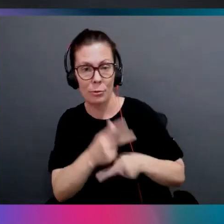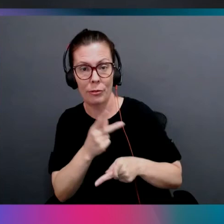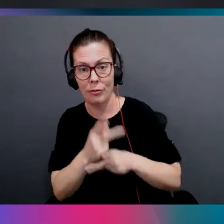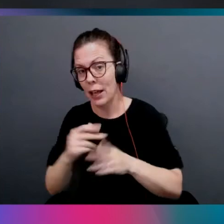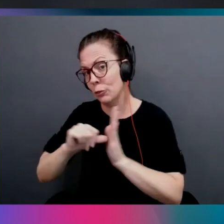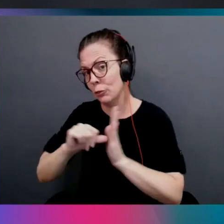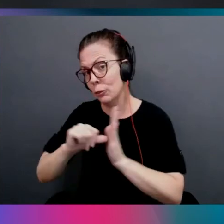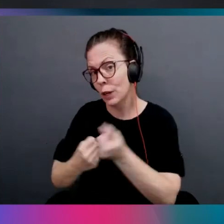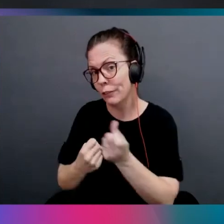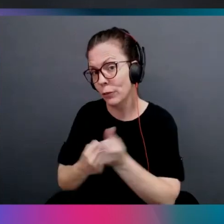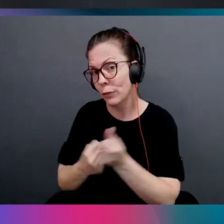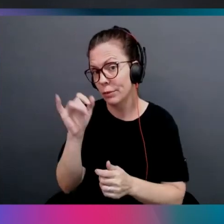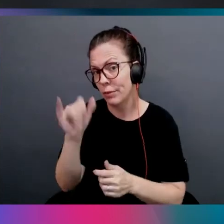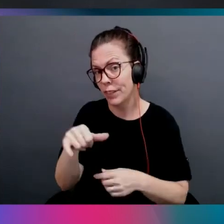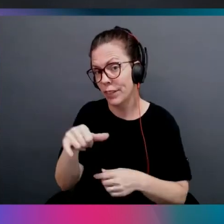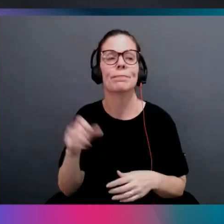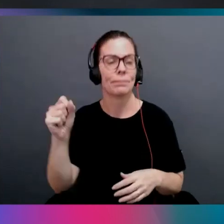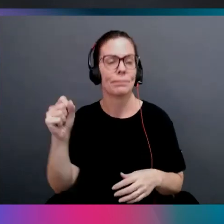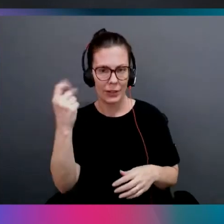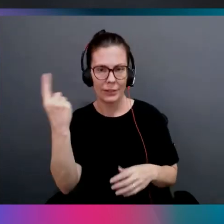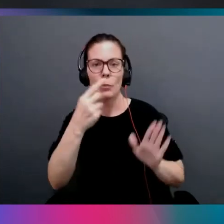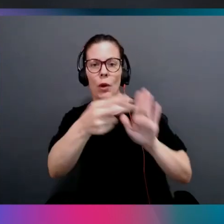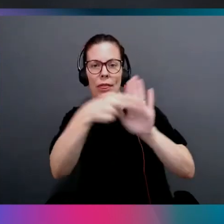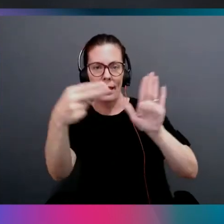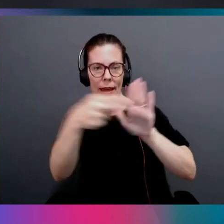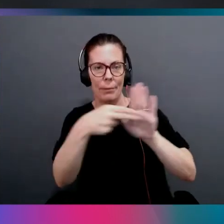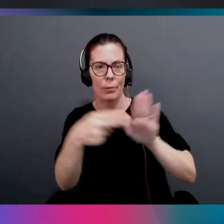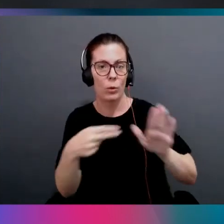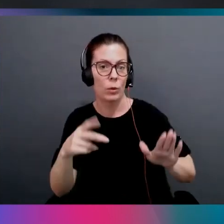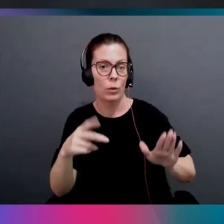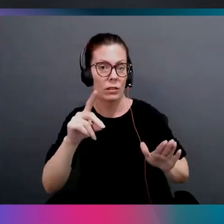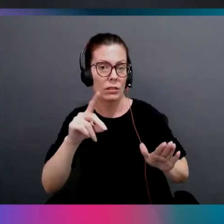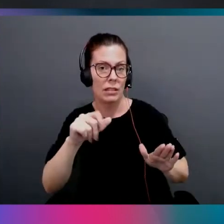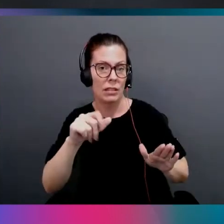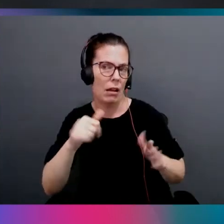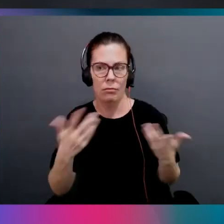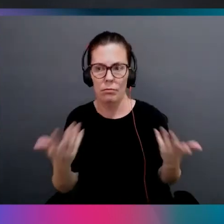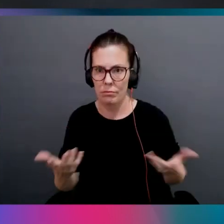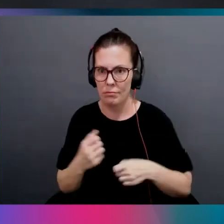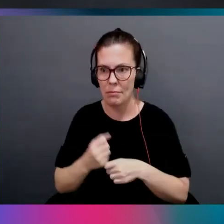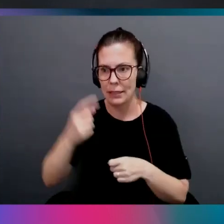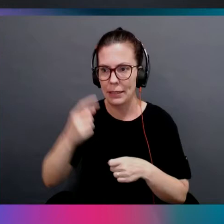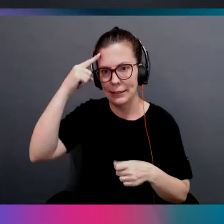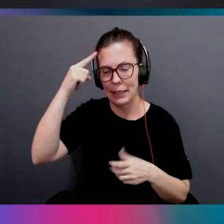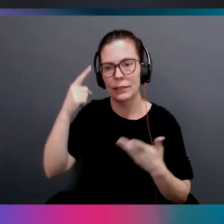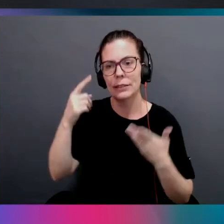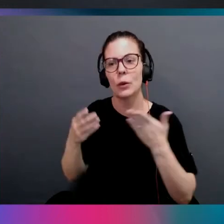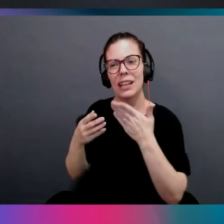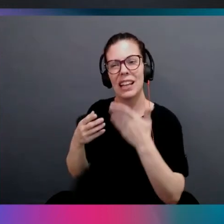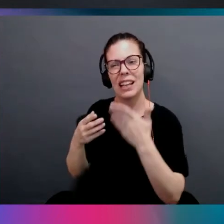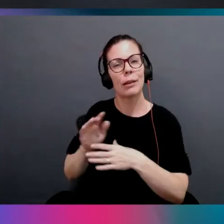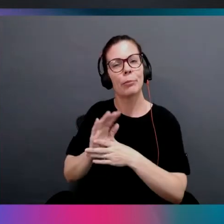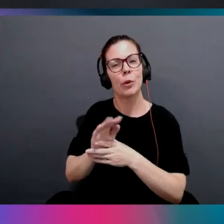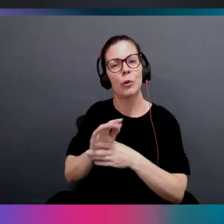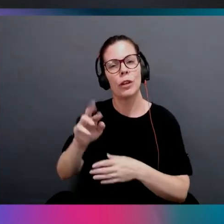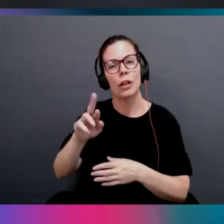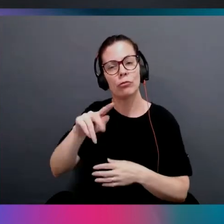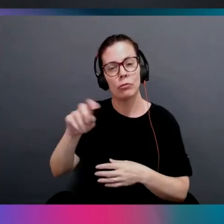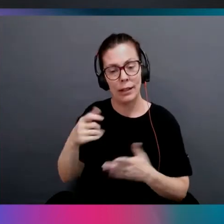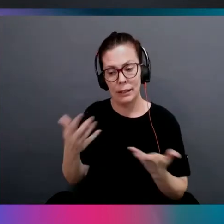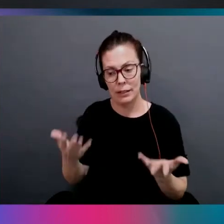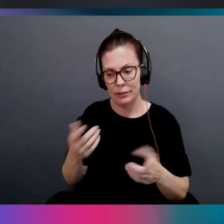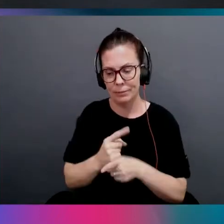so that means that somebody had to label the data. Well, it makes sense. So, and here we're looking at something like movie ratings. Okay. Right, and notice